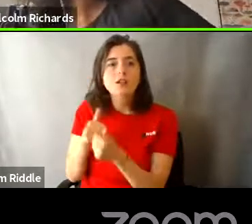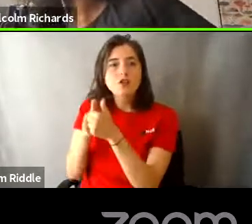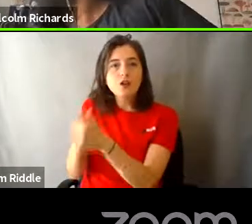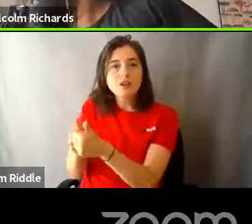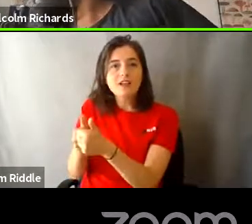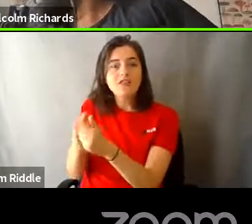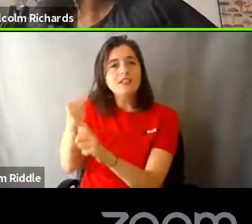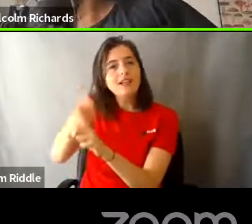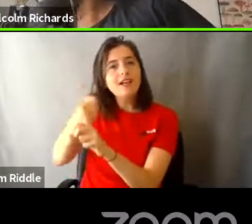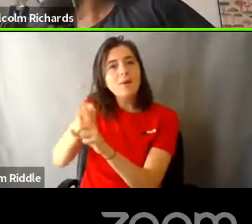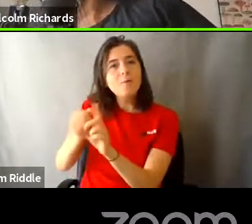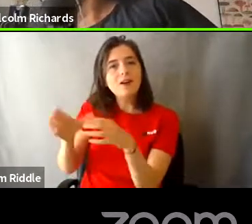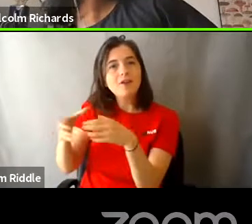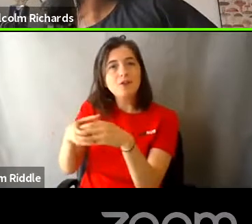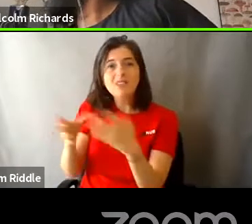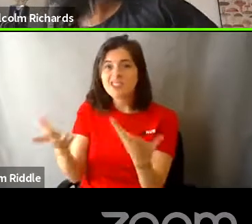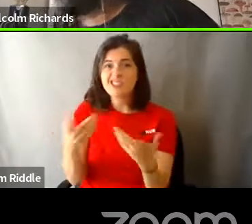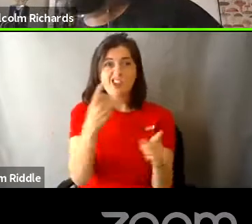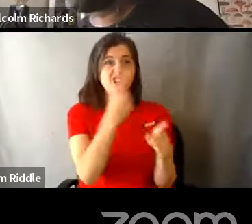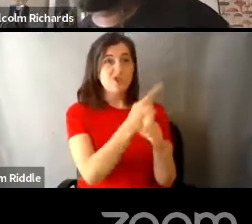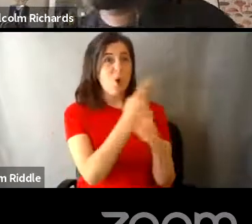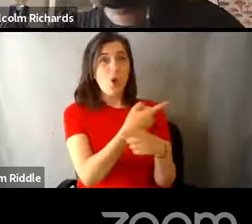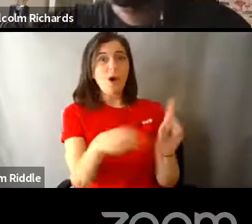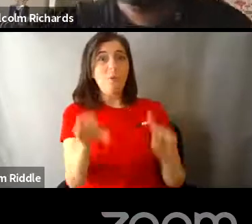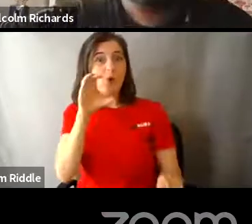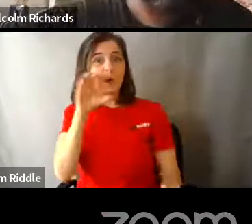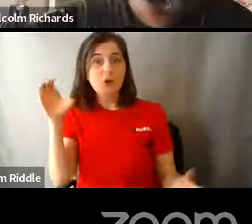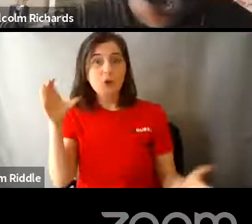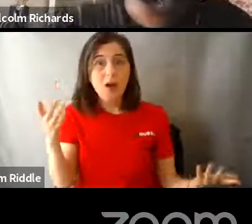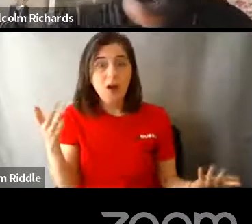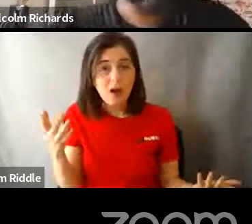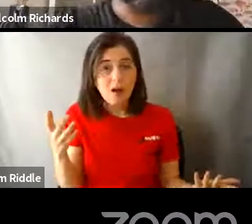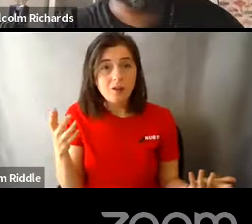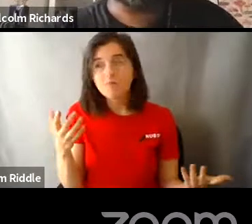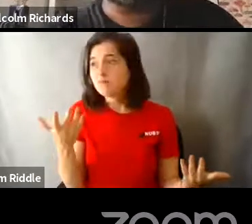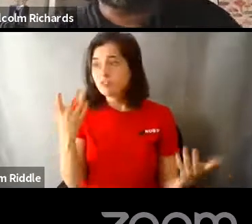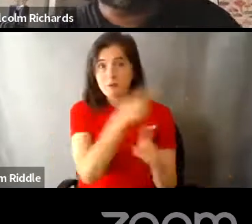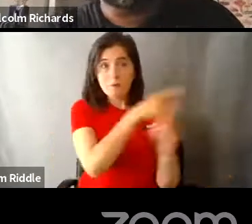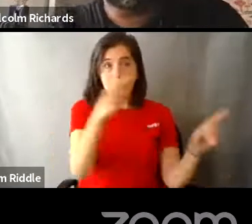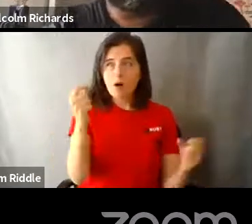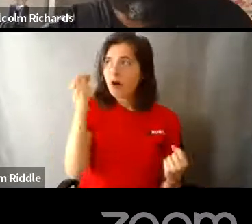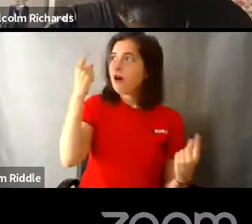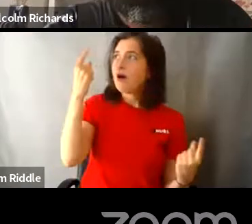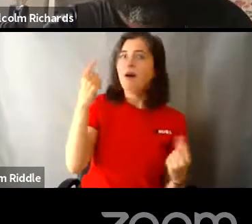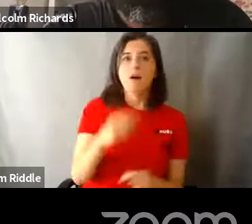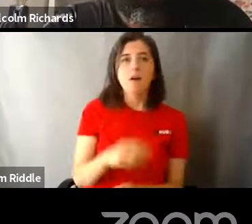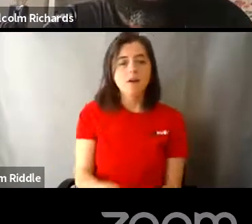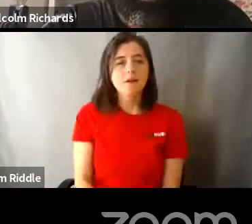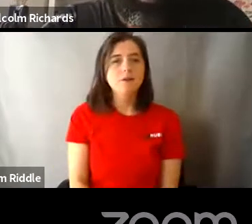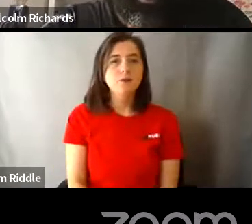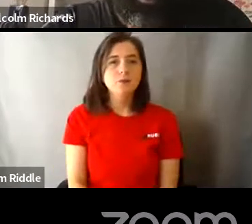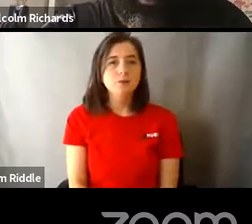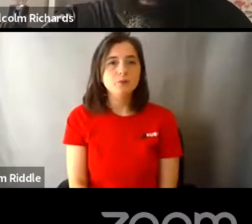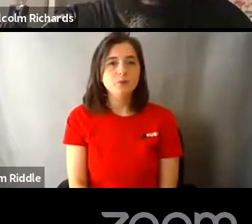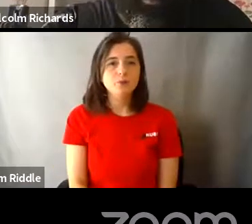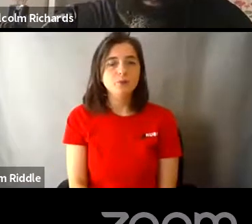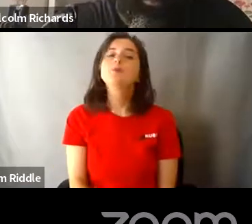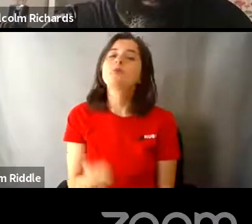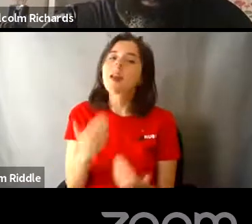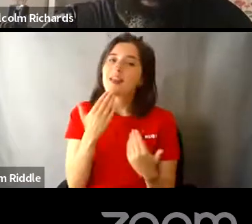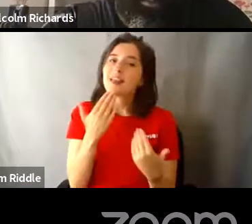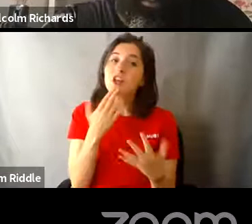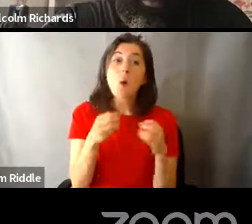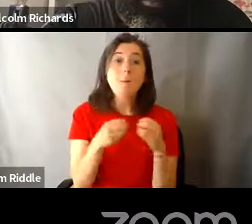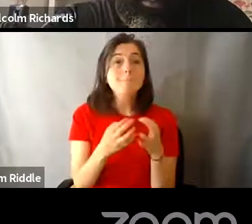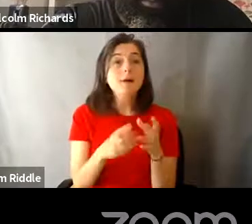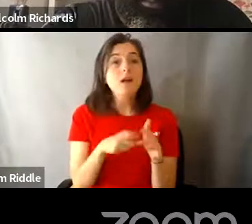tell people about Cuba, talk about Cuba and put it on the agenda. Yeah. Thank you. Bernard,